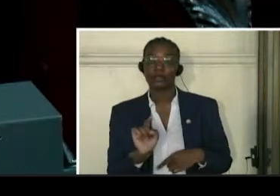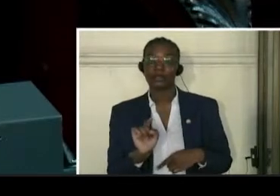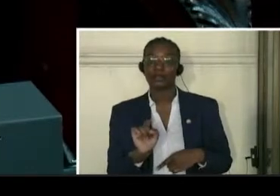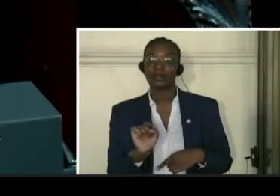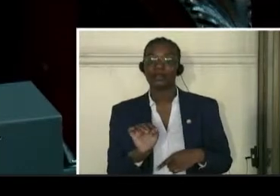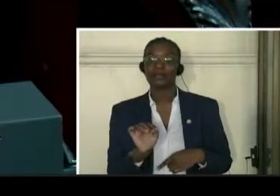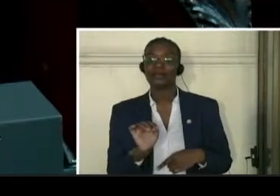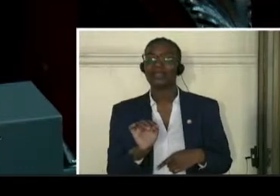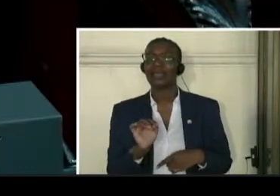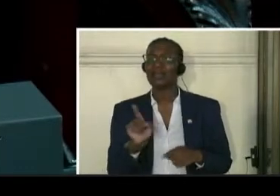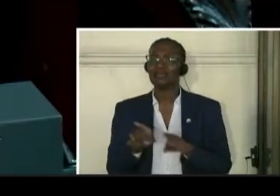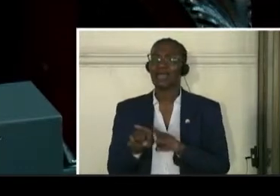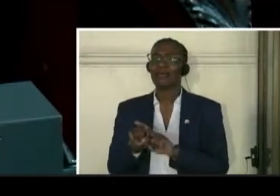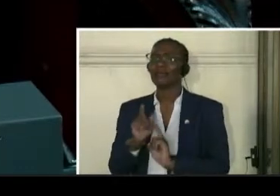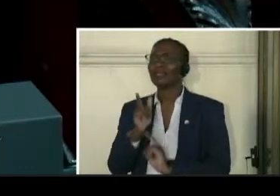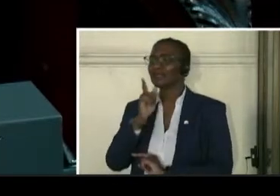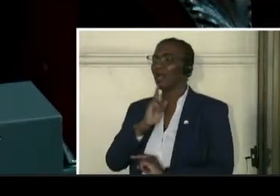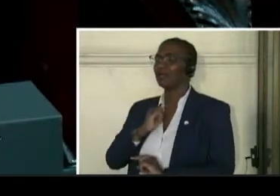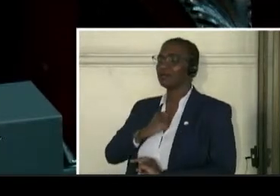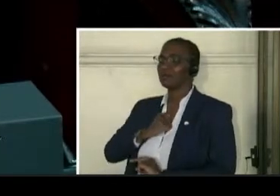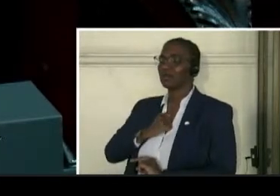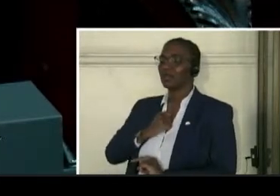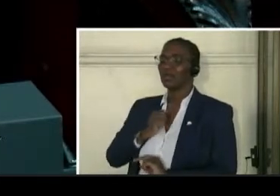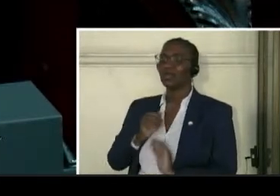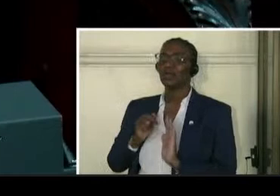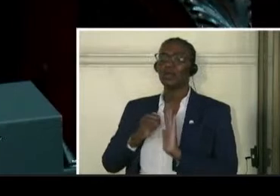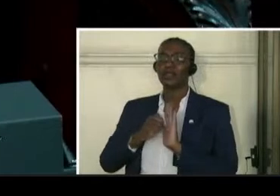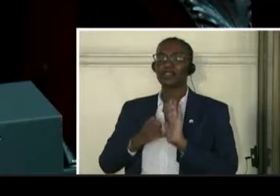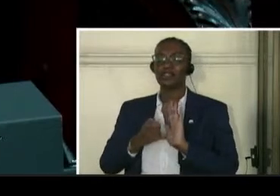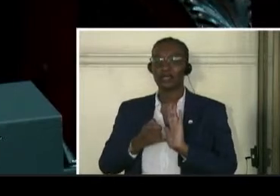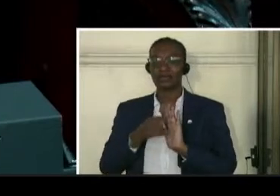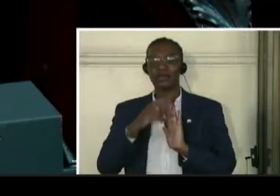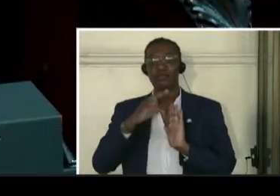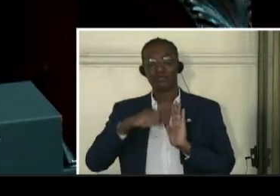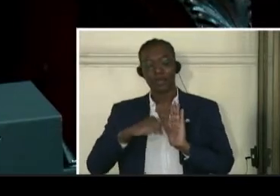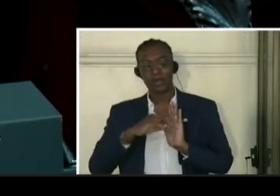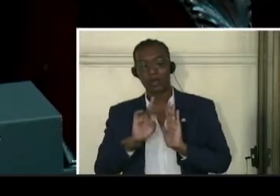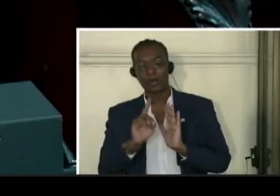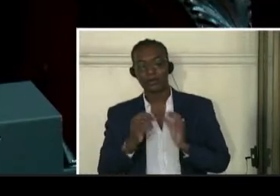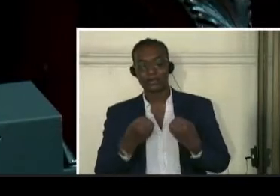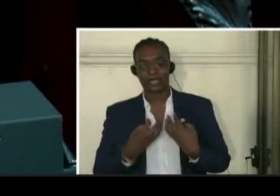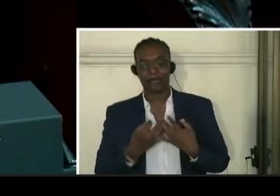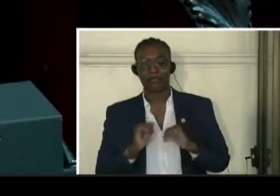It actually told me, Guti, no. You were just reading what was given to you.